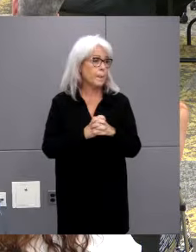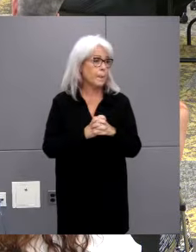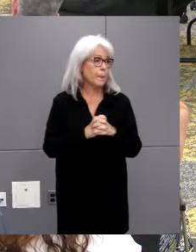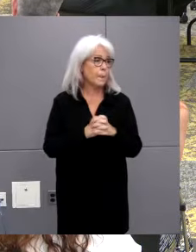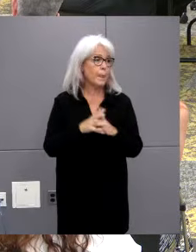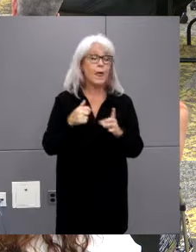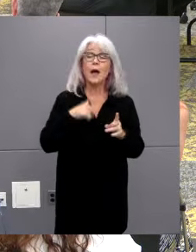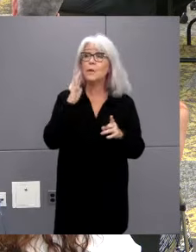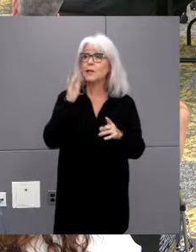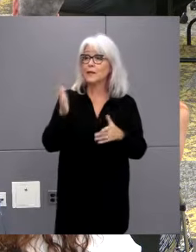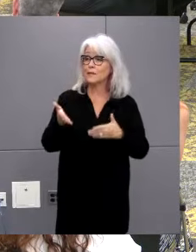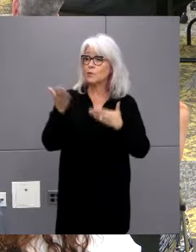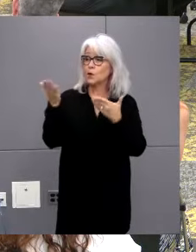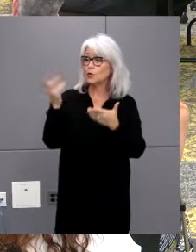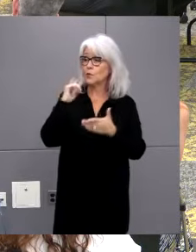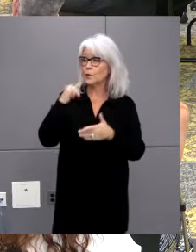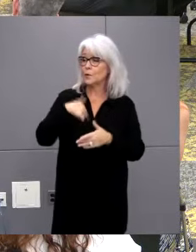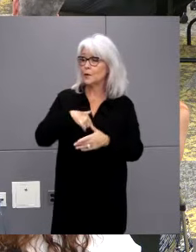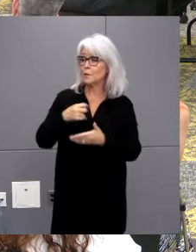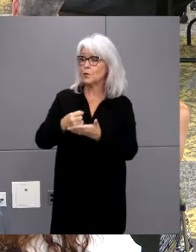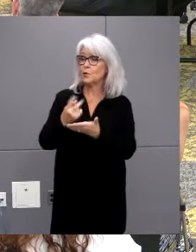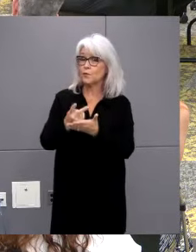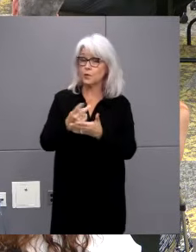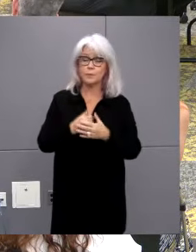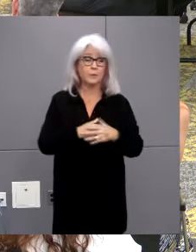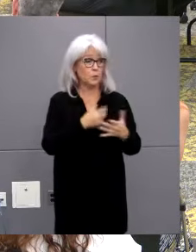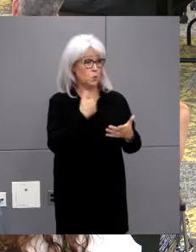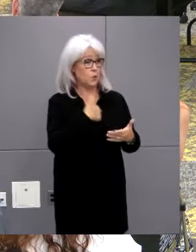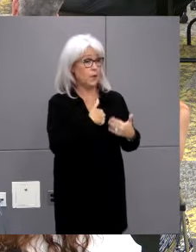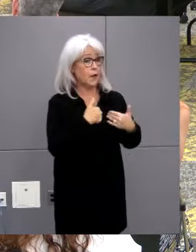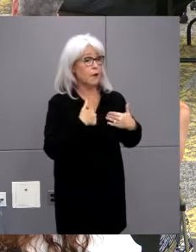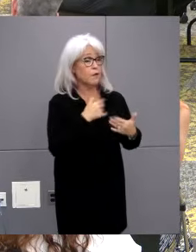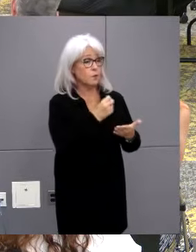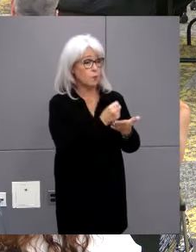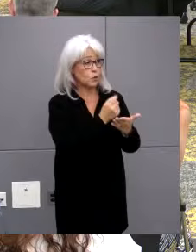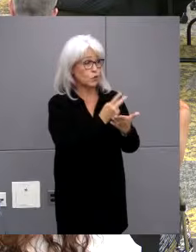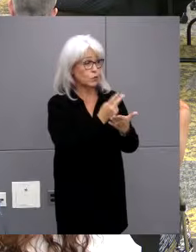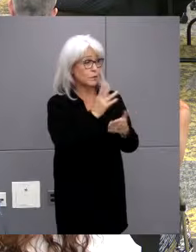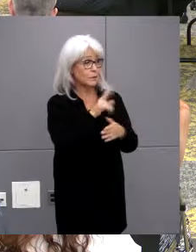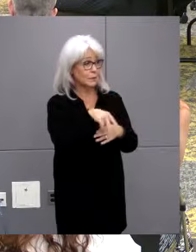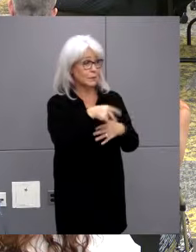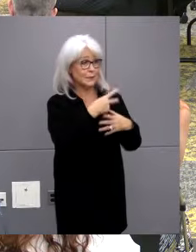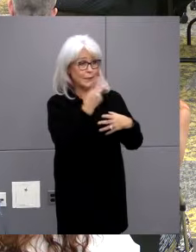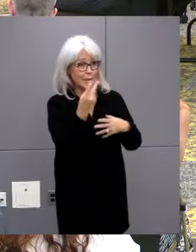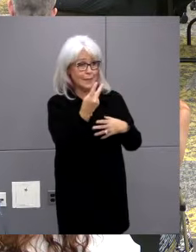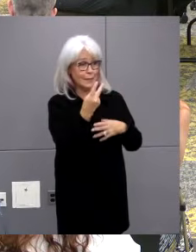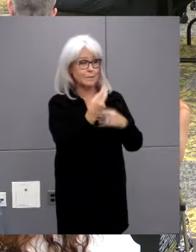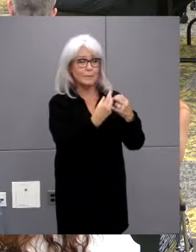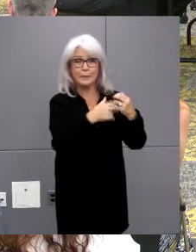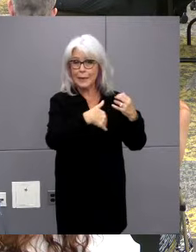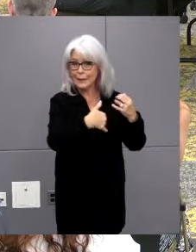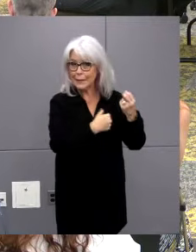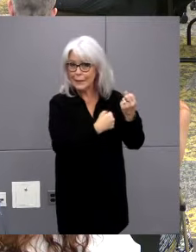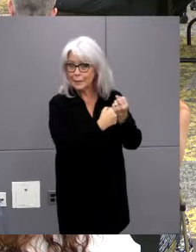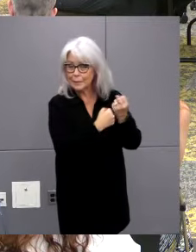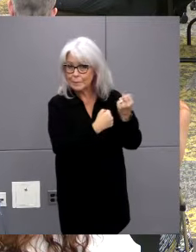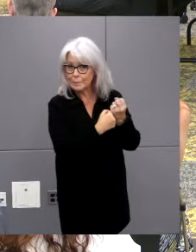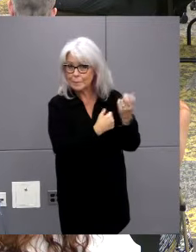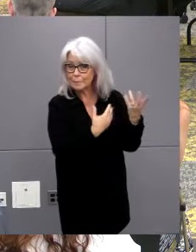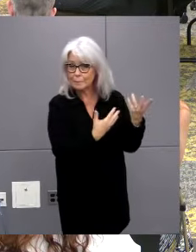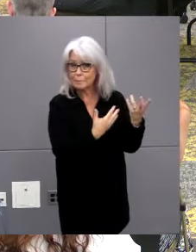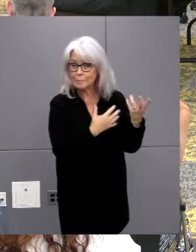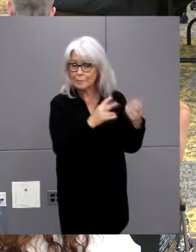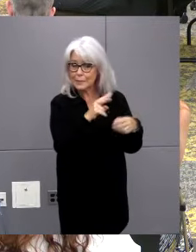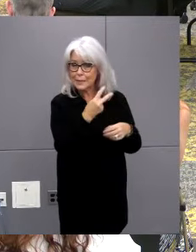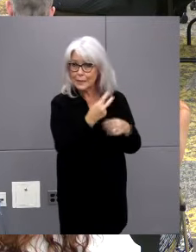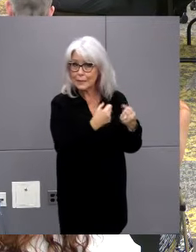motion to approve. Okay, I have a motion that's been seconded. No, it hadn't been seconded. I'm waiting for a second.